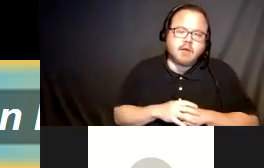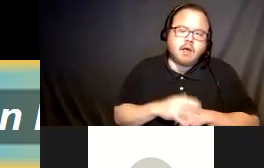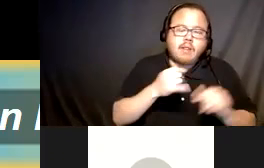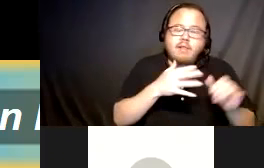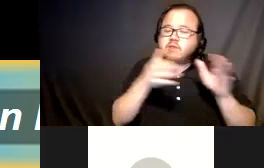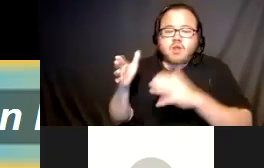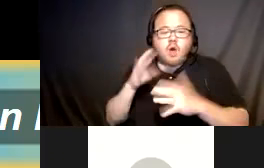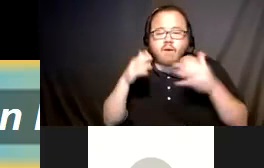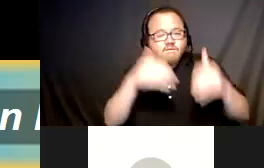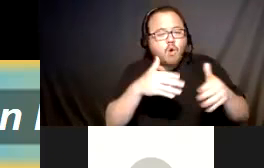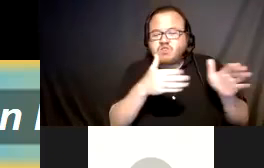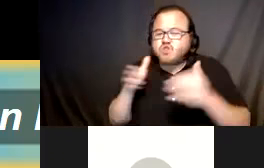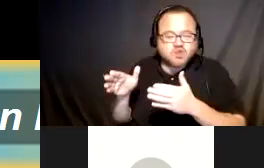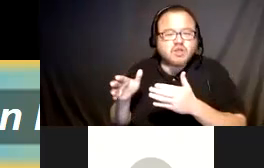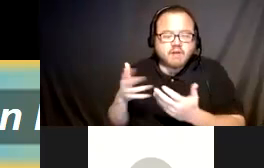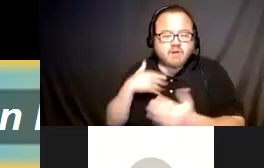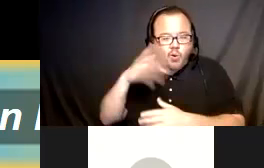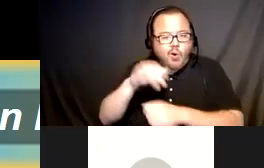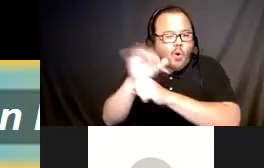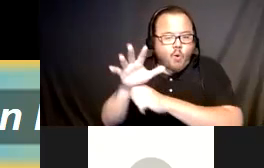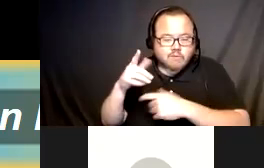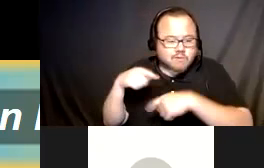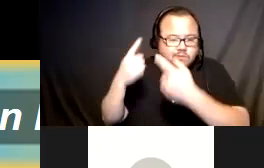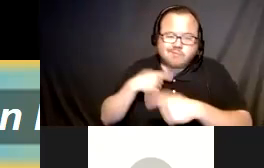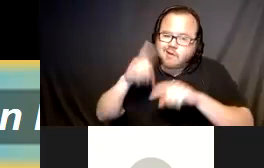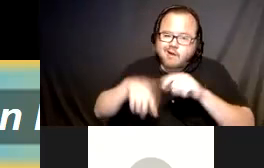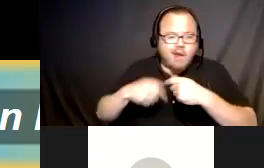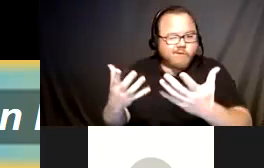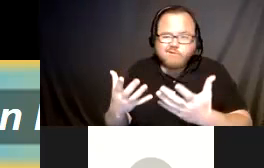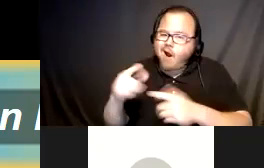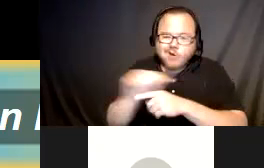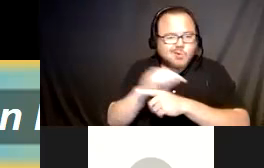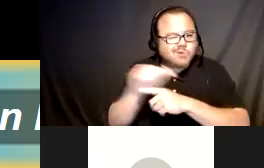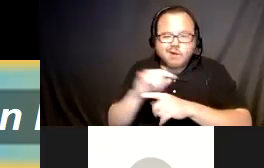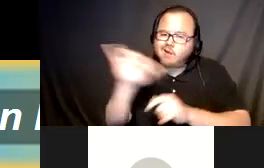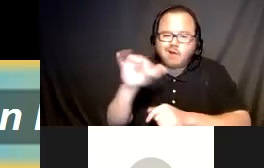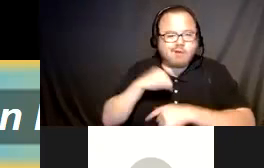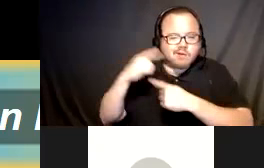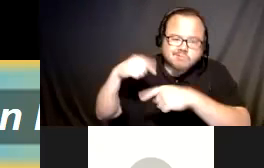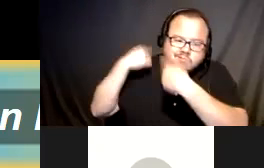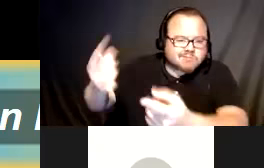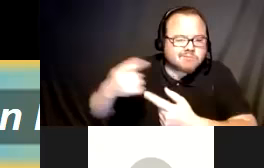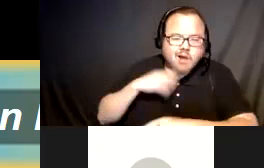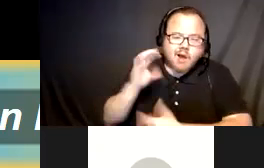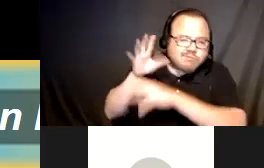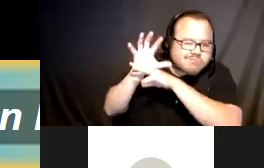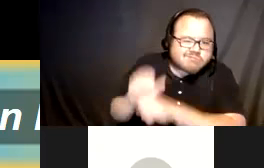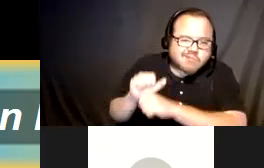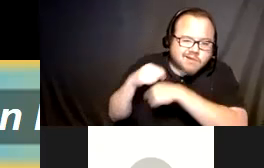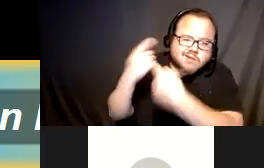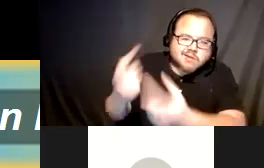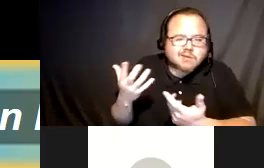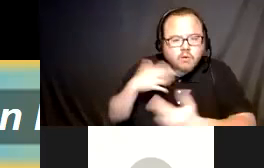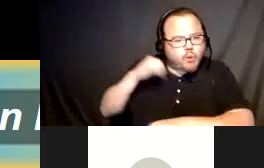then our focus, because we obviously know in COVID, we haven't been able to provide training in the way that we've typically been accustomed to doing, in ways that have been